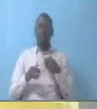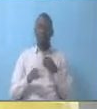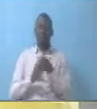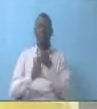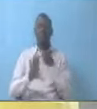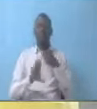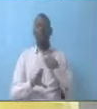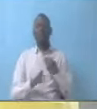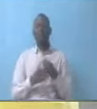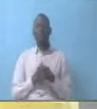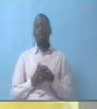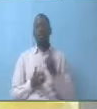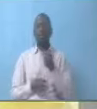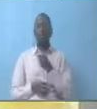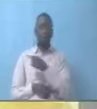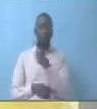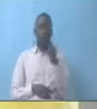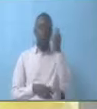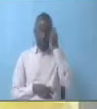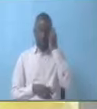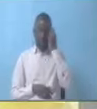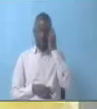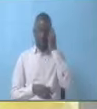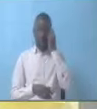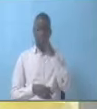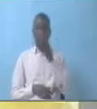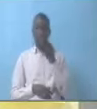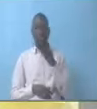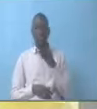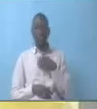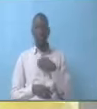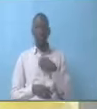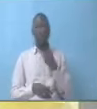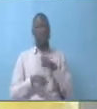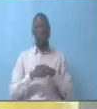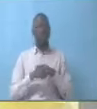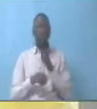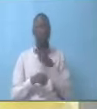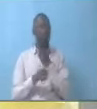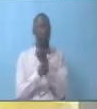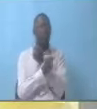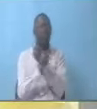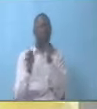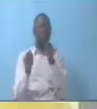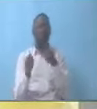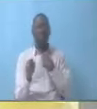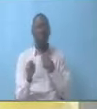thought I would be vulnerable, one of the most vulnerable citizens in this country.